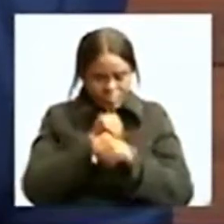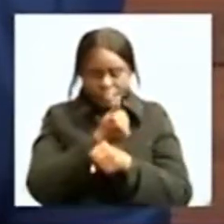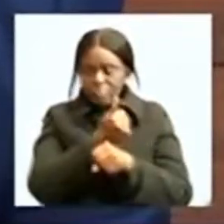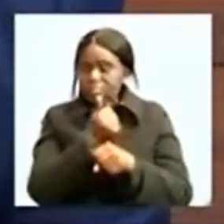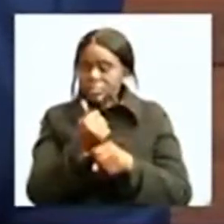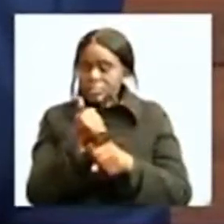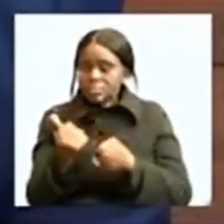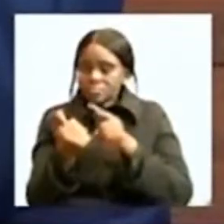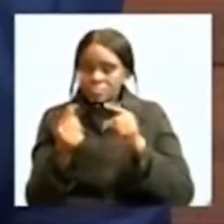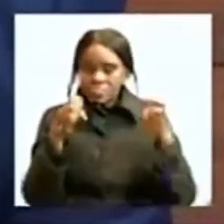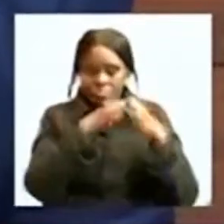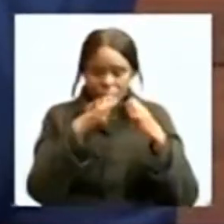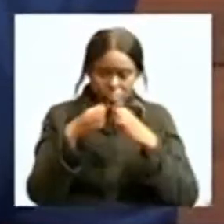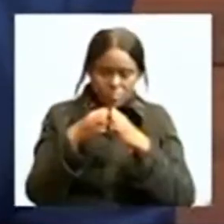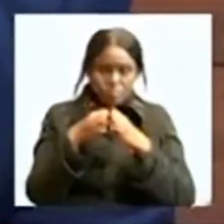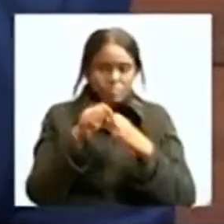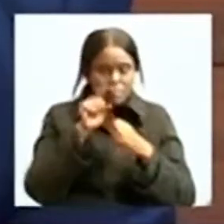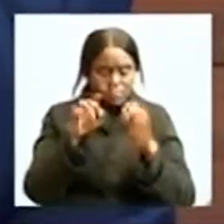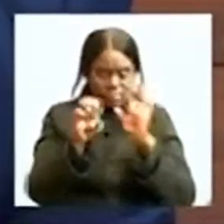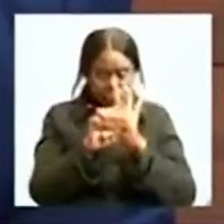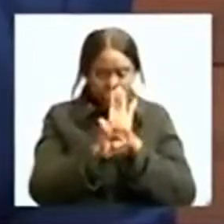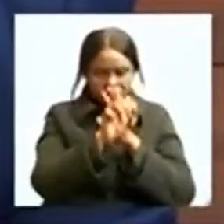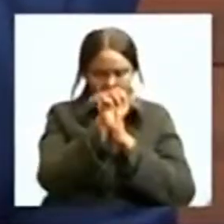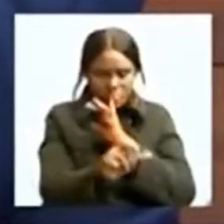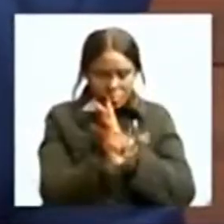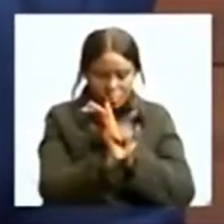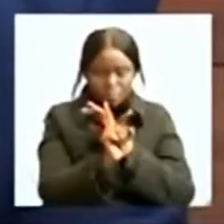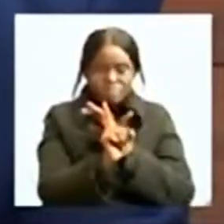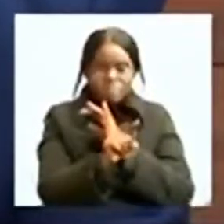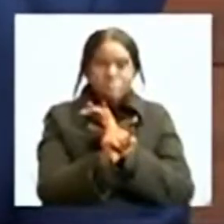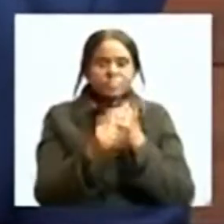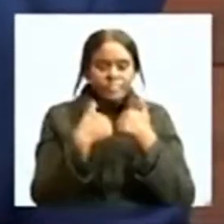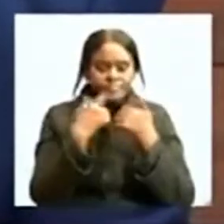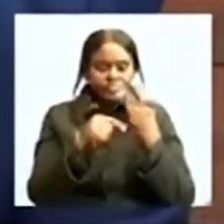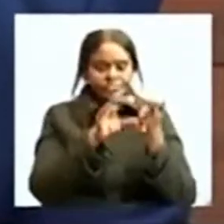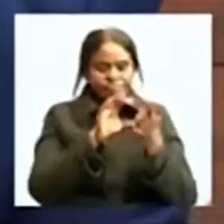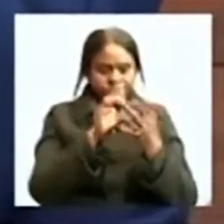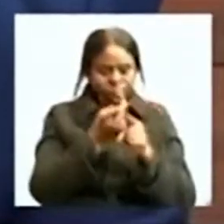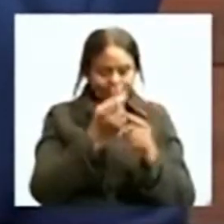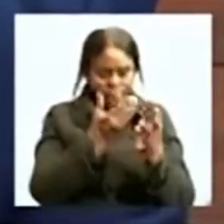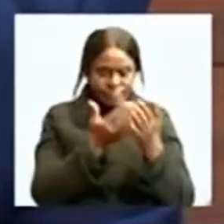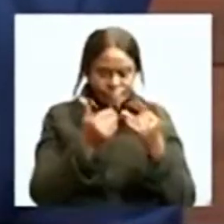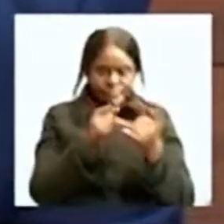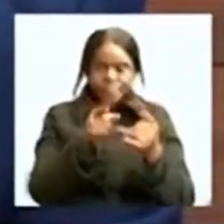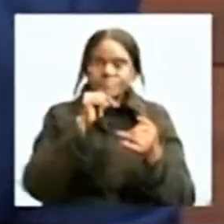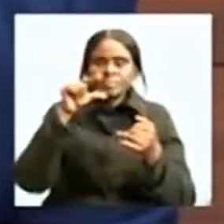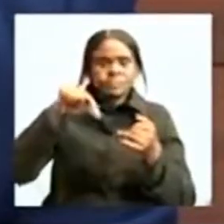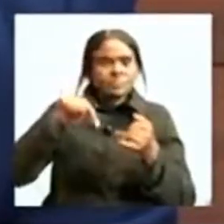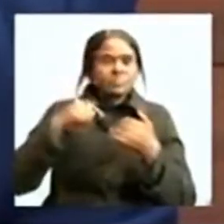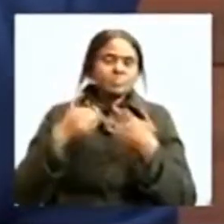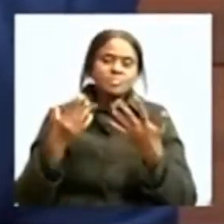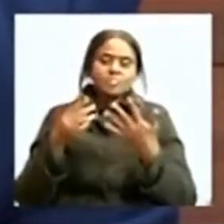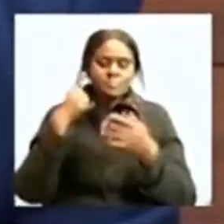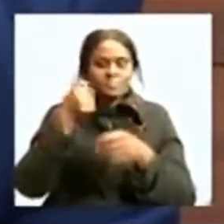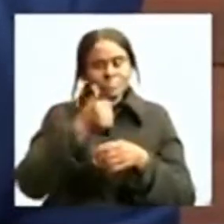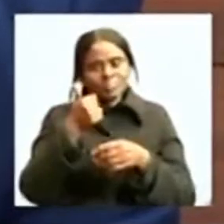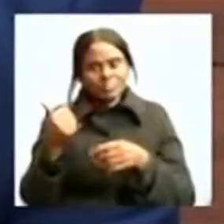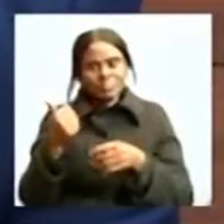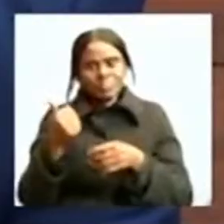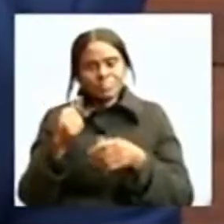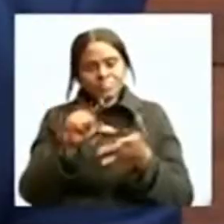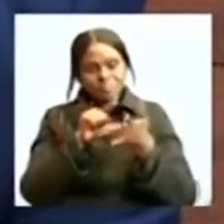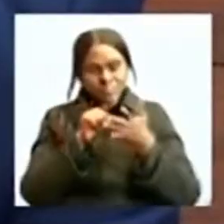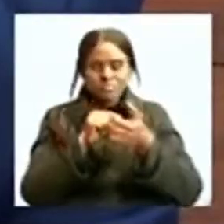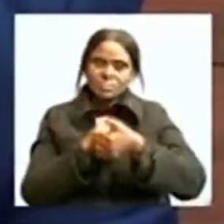other banks that such an individual has borrowed from here, hence it does not qualify for any other